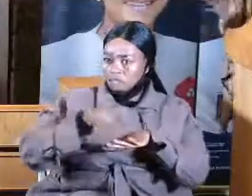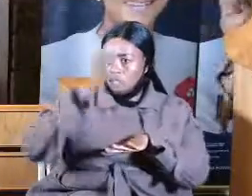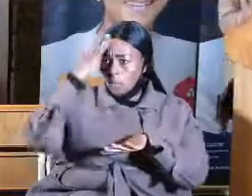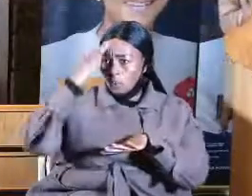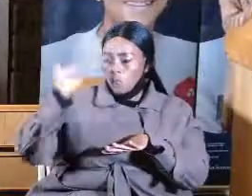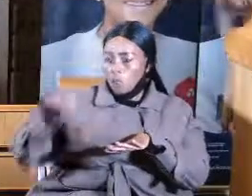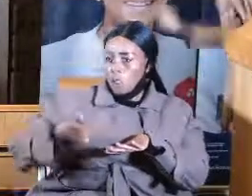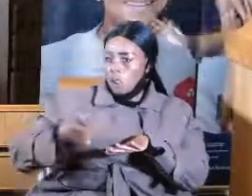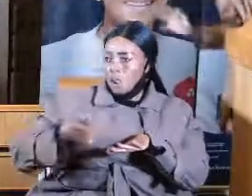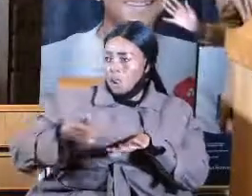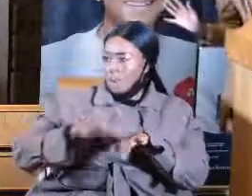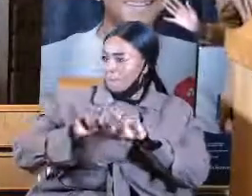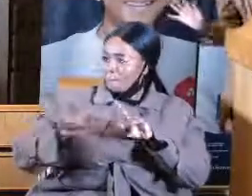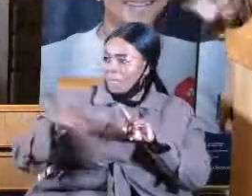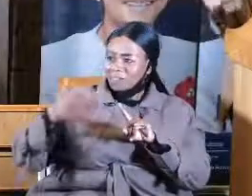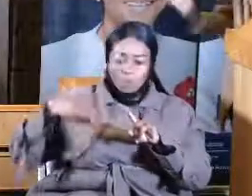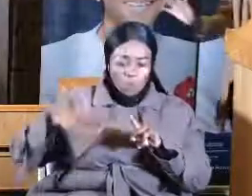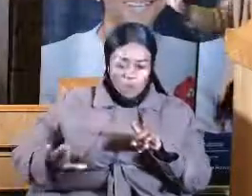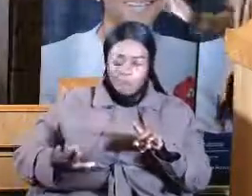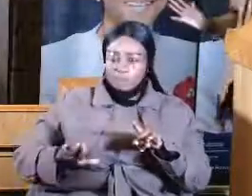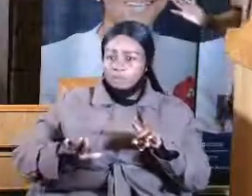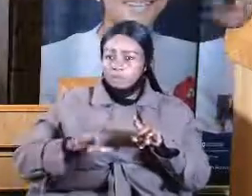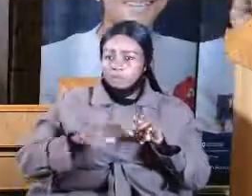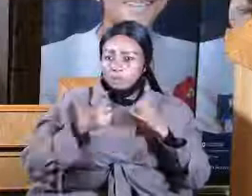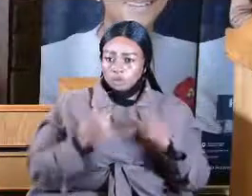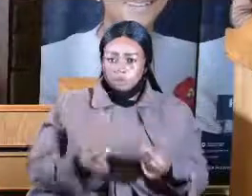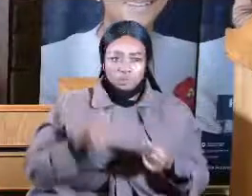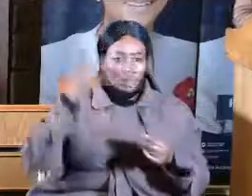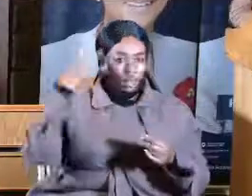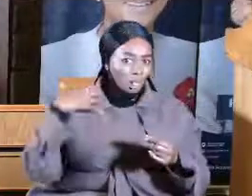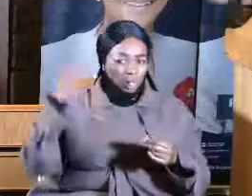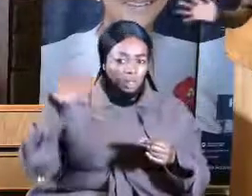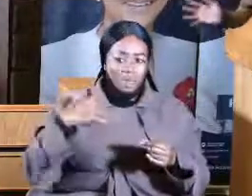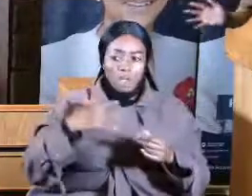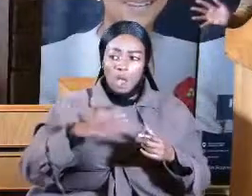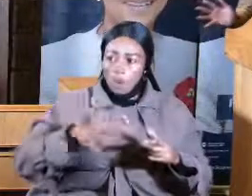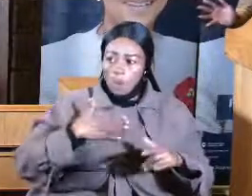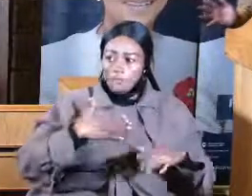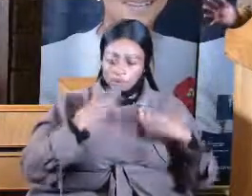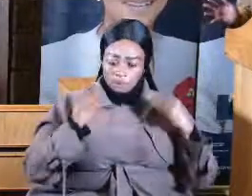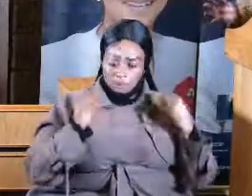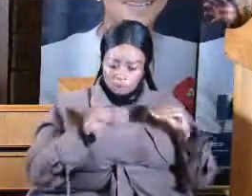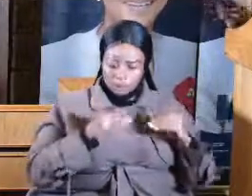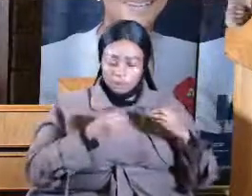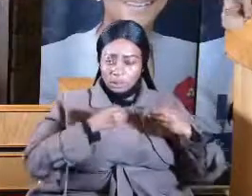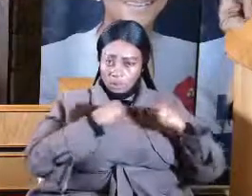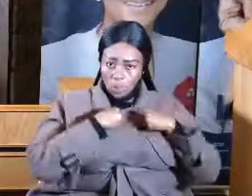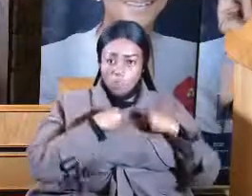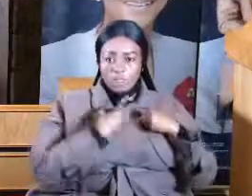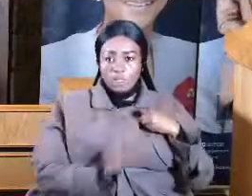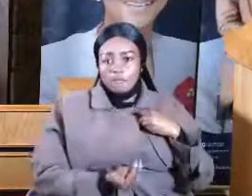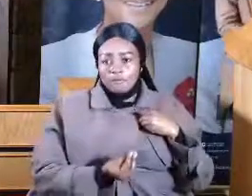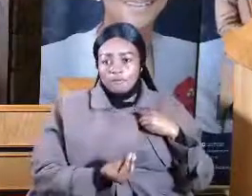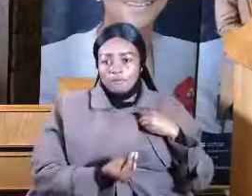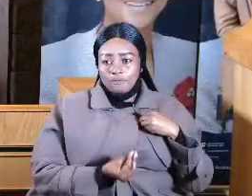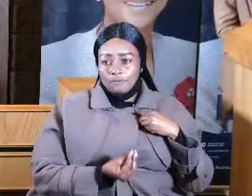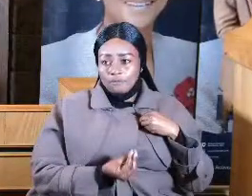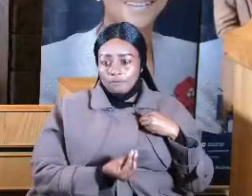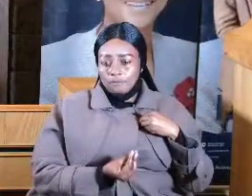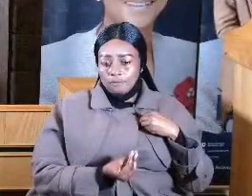and nails, but I don't want to do hair. I don't want to do somebody else's hair and nails. I want to do my own. You understand?